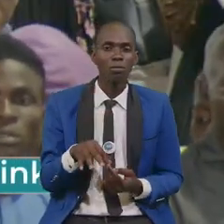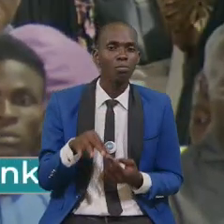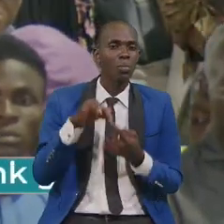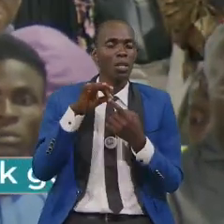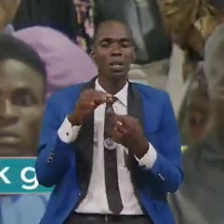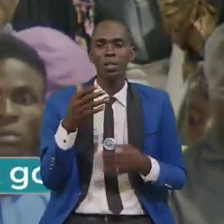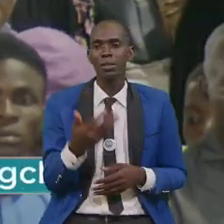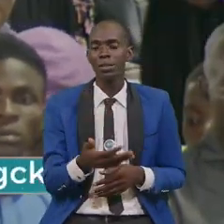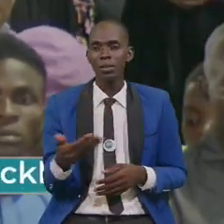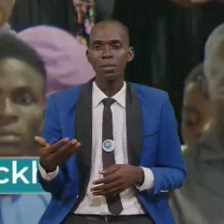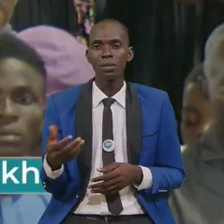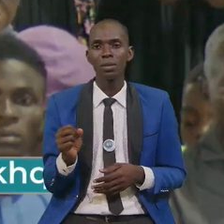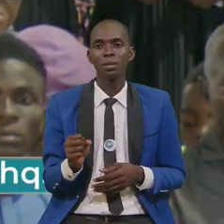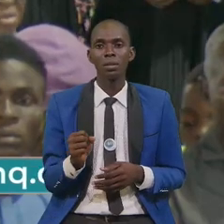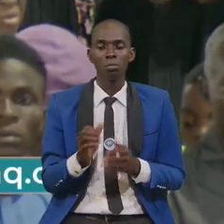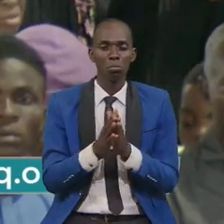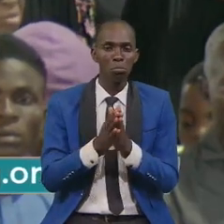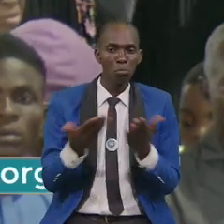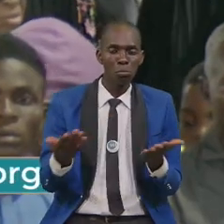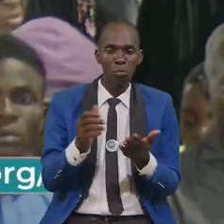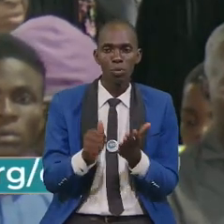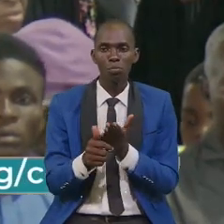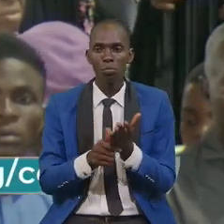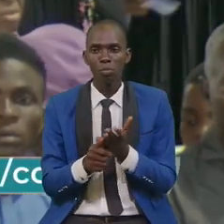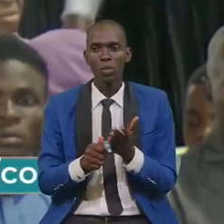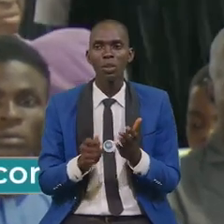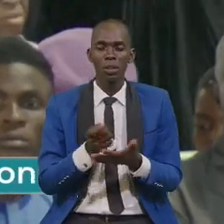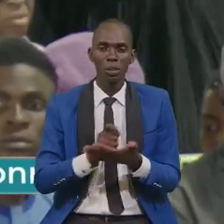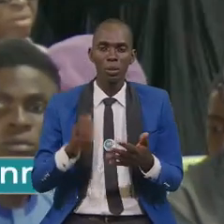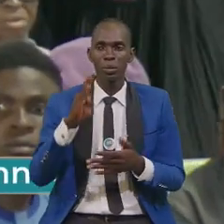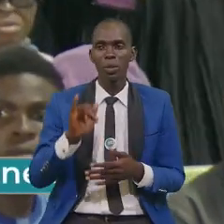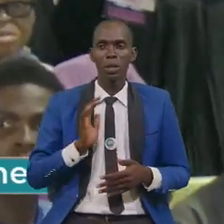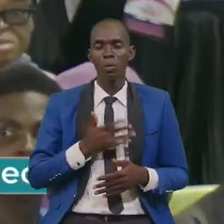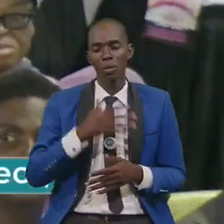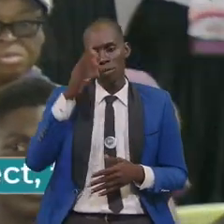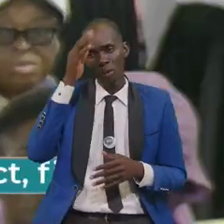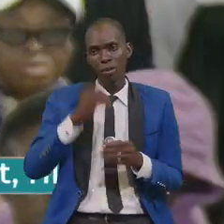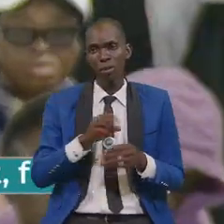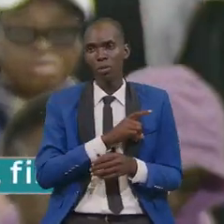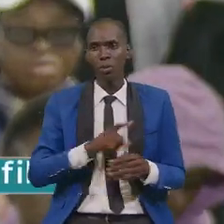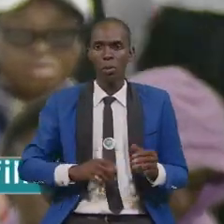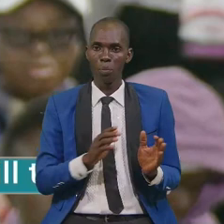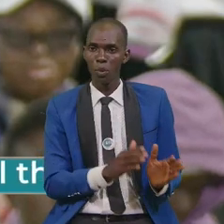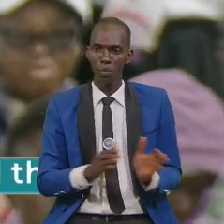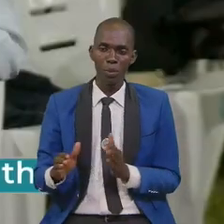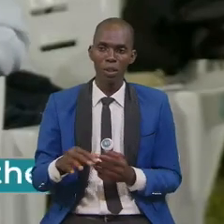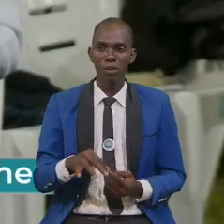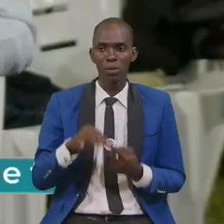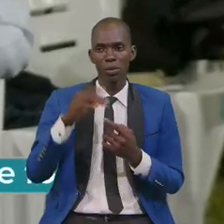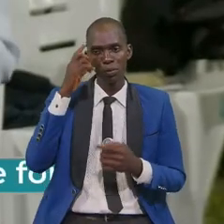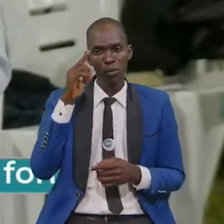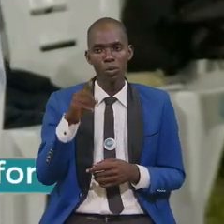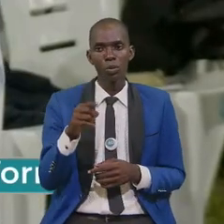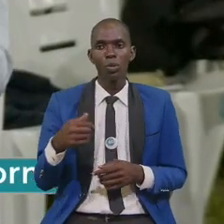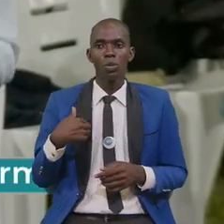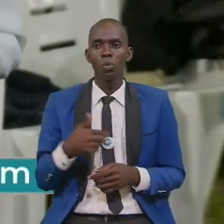writings and books by our Father and the Lord prepared specially for you. We want you to be available for this